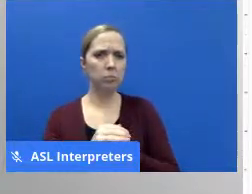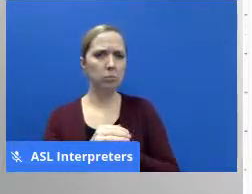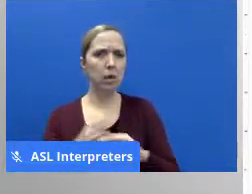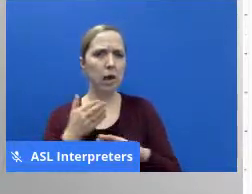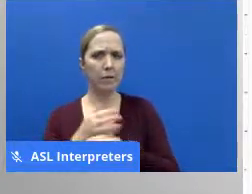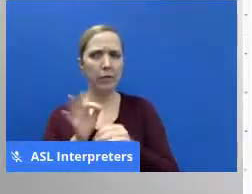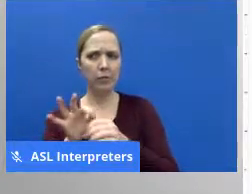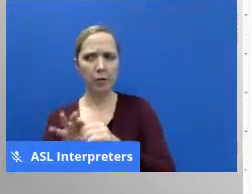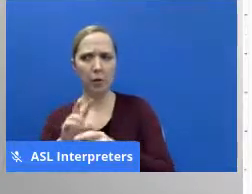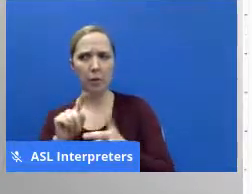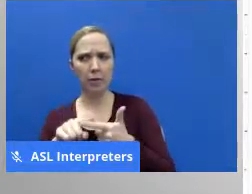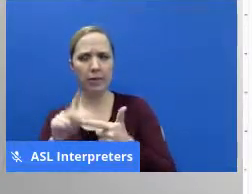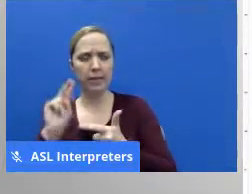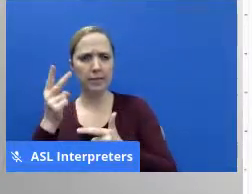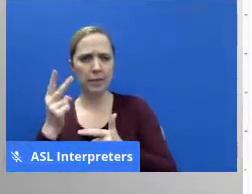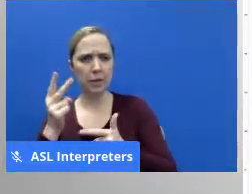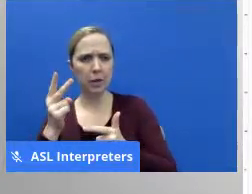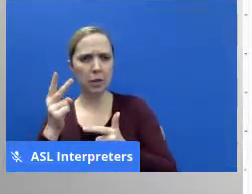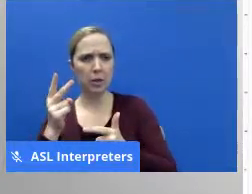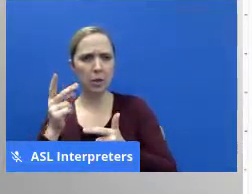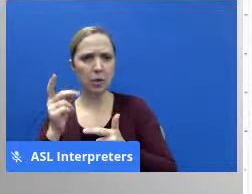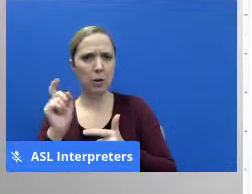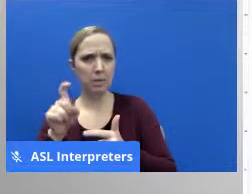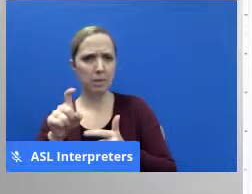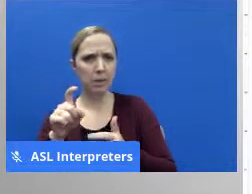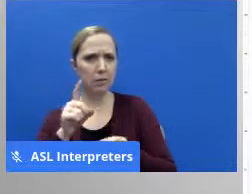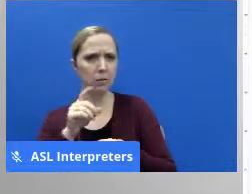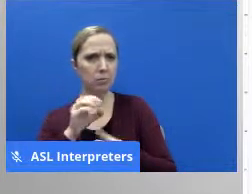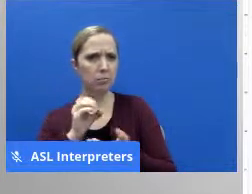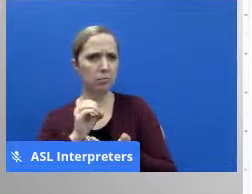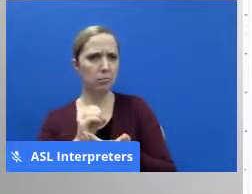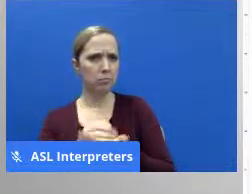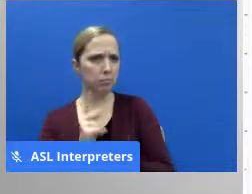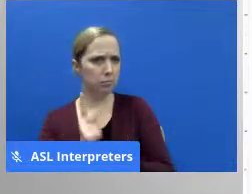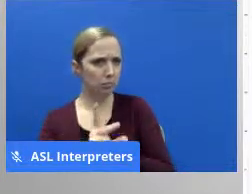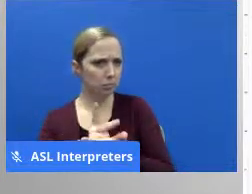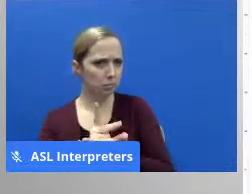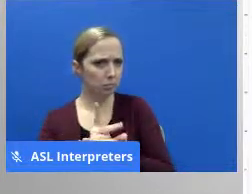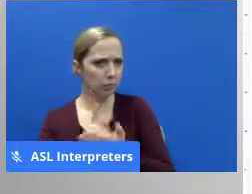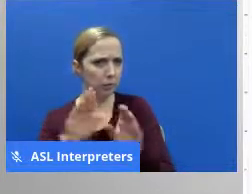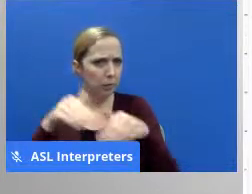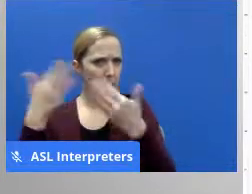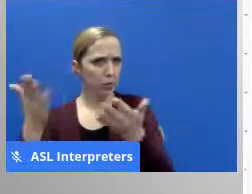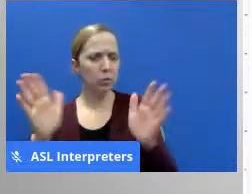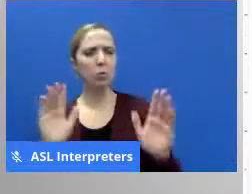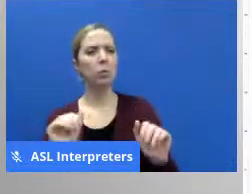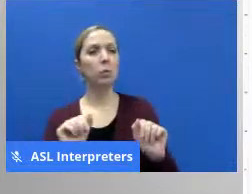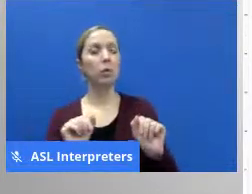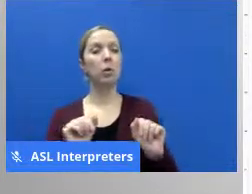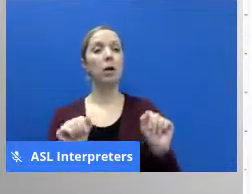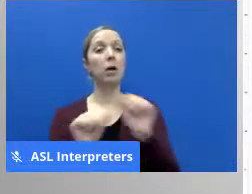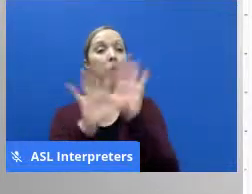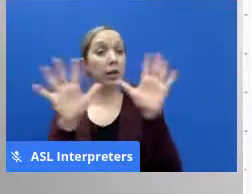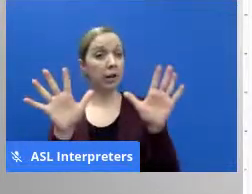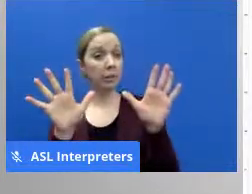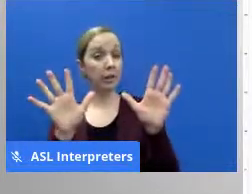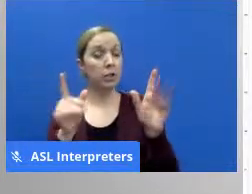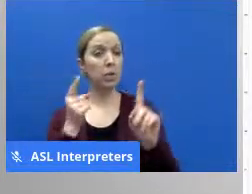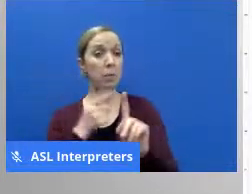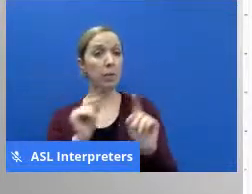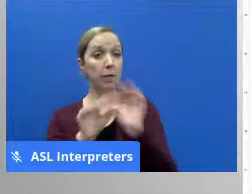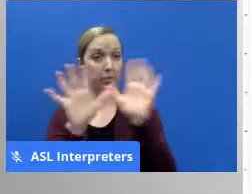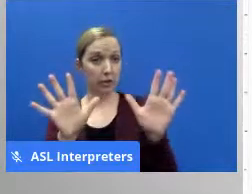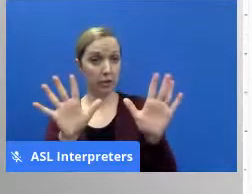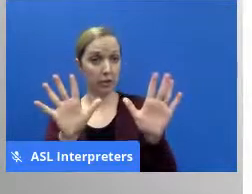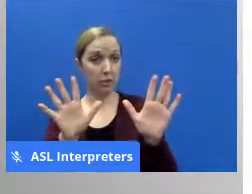second. Okay, go ahead. Vote in Now- second, that's correct, right? We on the right track, right? So clarification on the point of clarification,